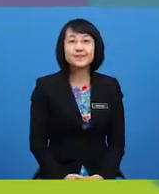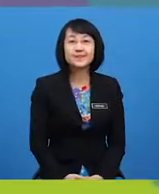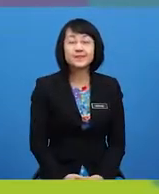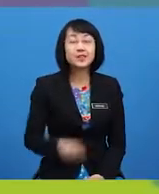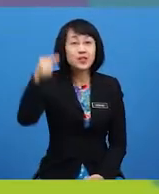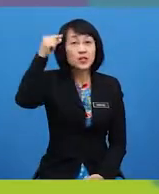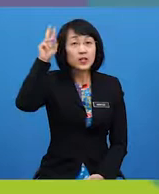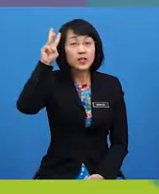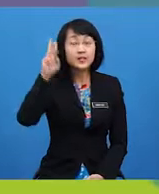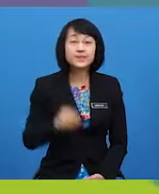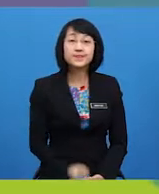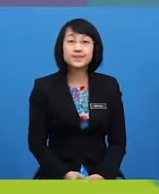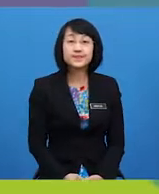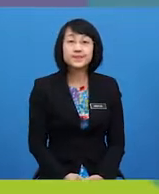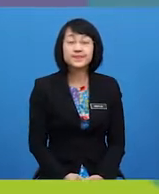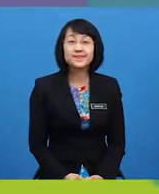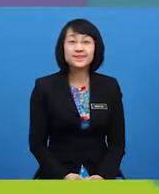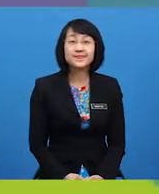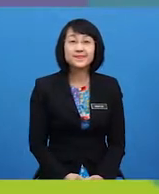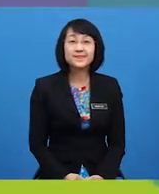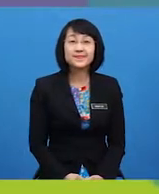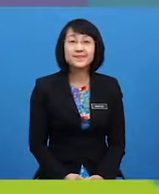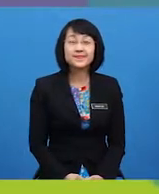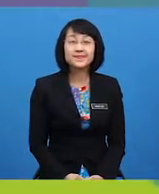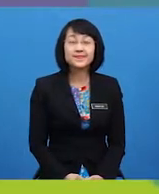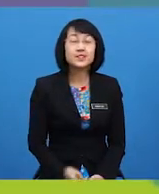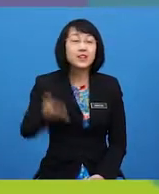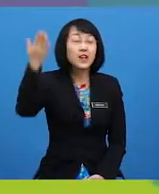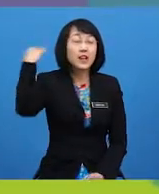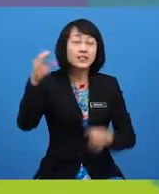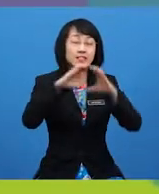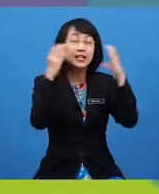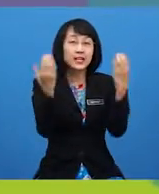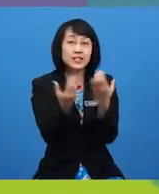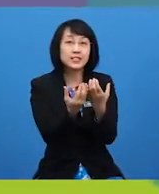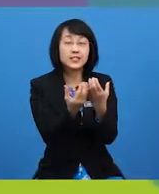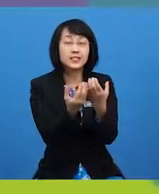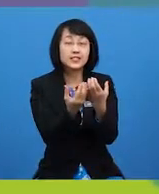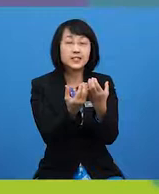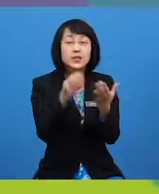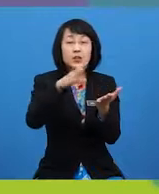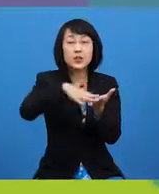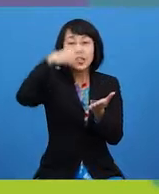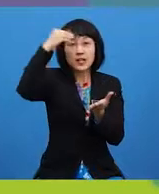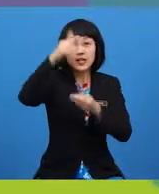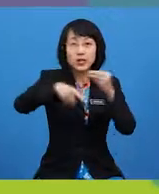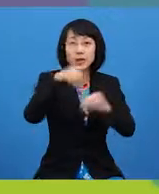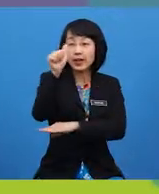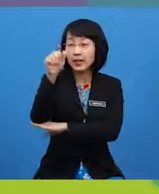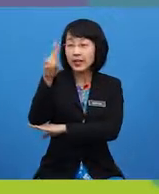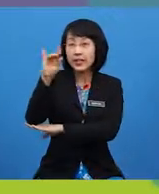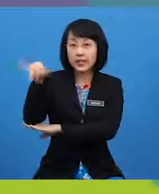Hey, Gramwiz. Alright, so in the last episode, we learned about adjectives,